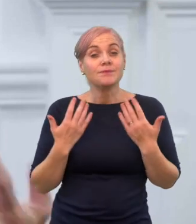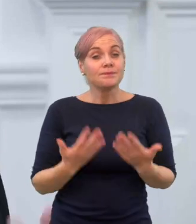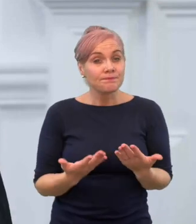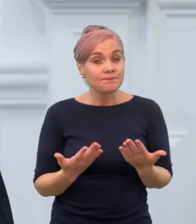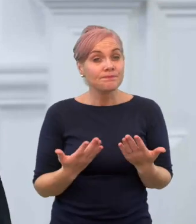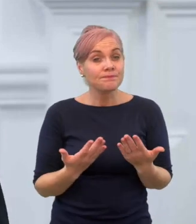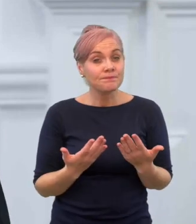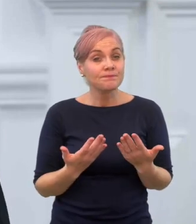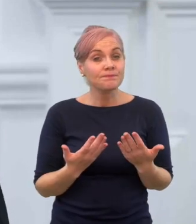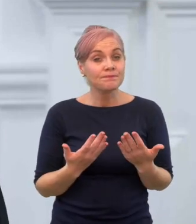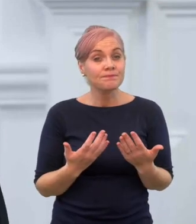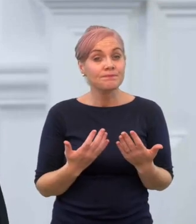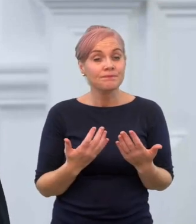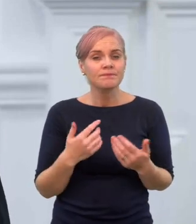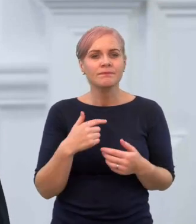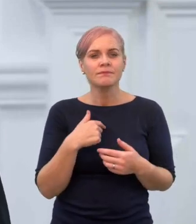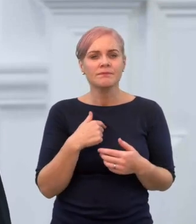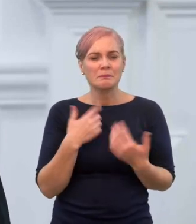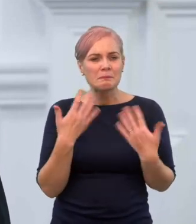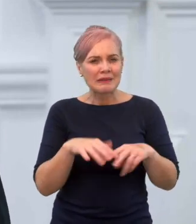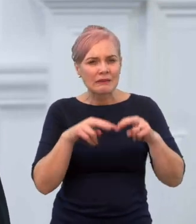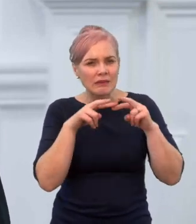Individually, you know,